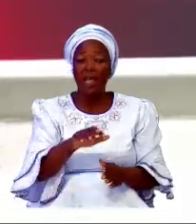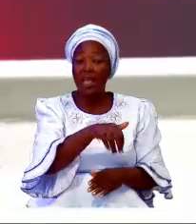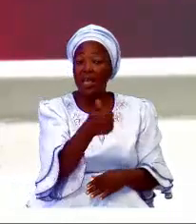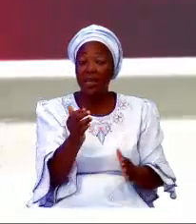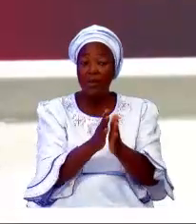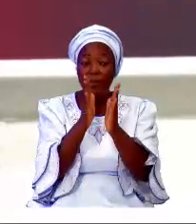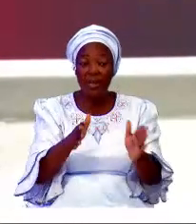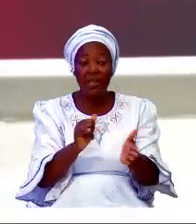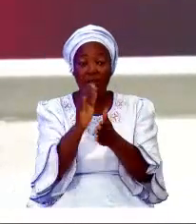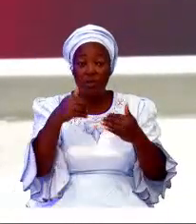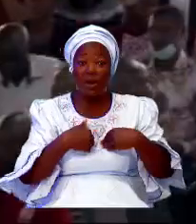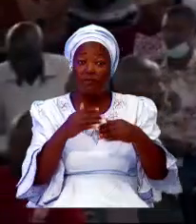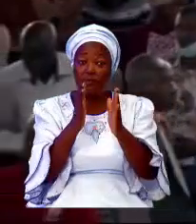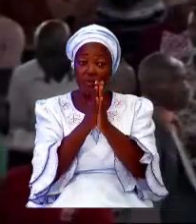prayer.